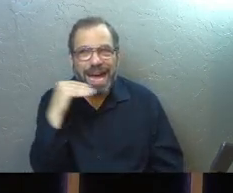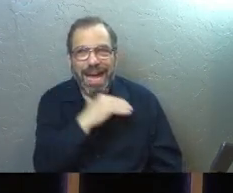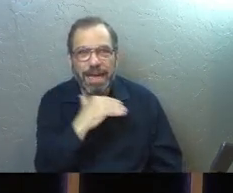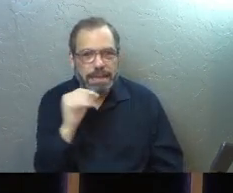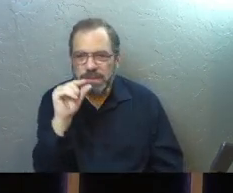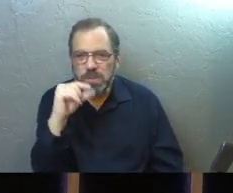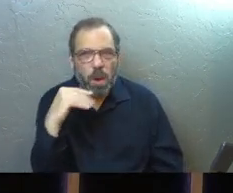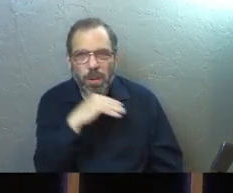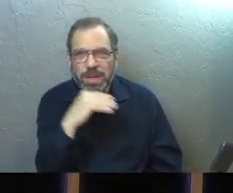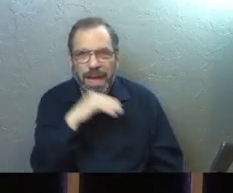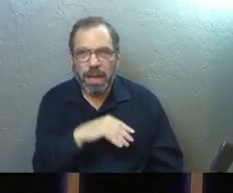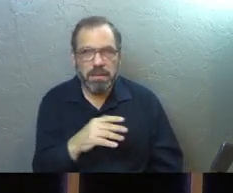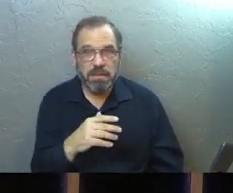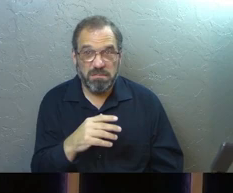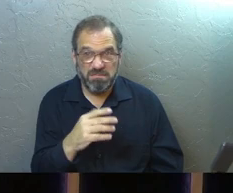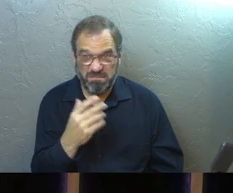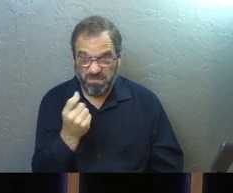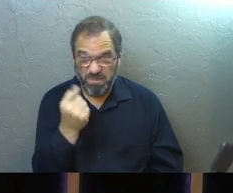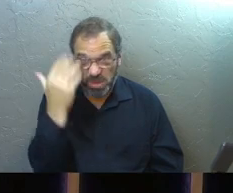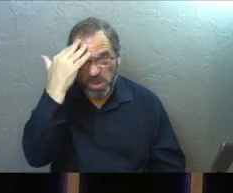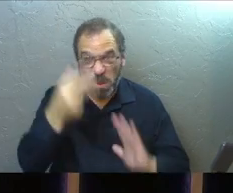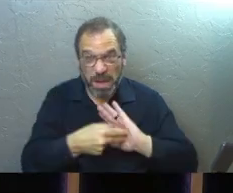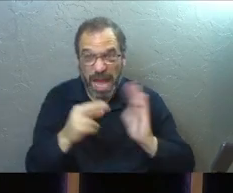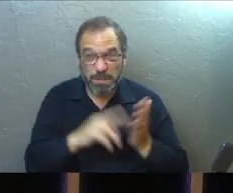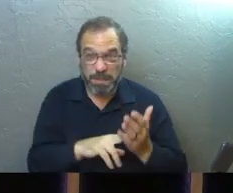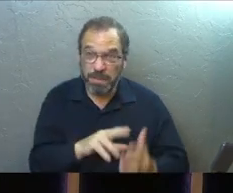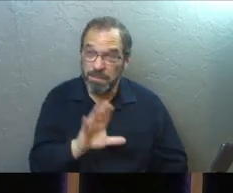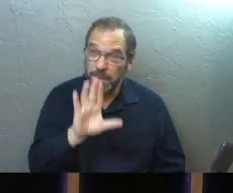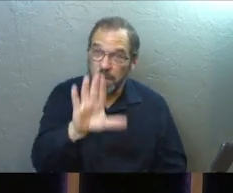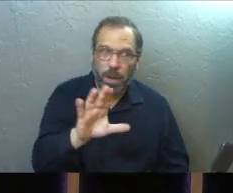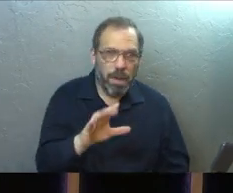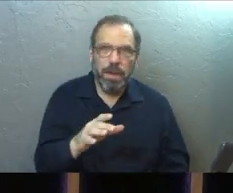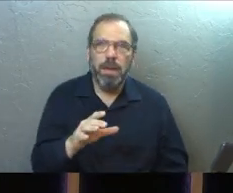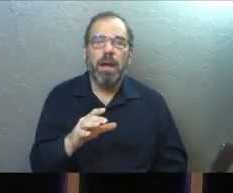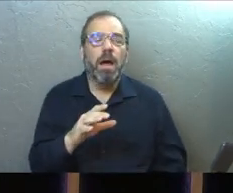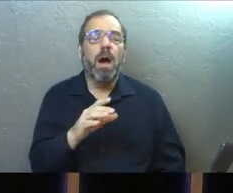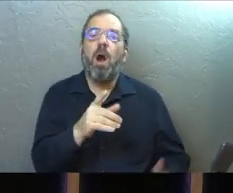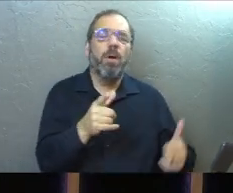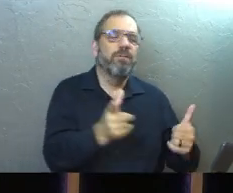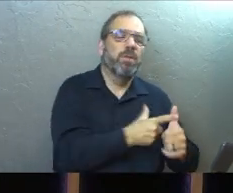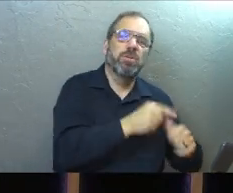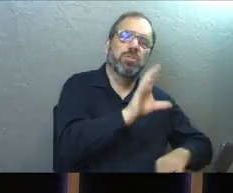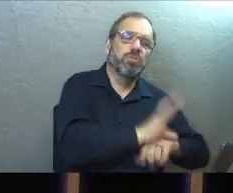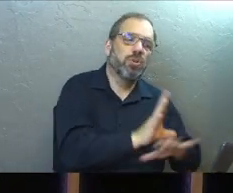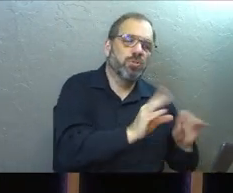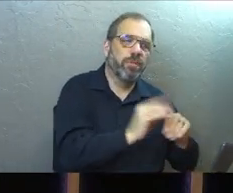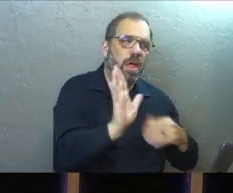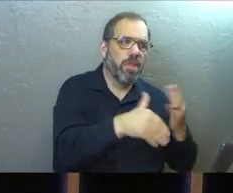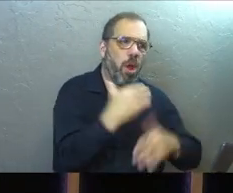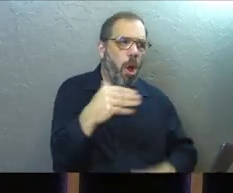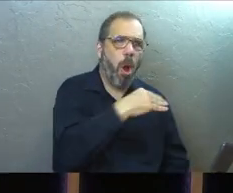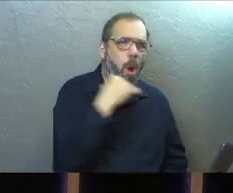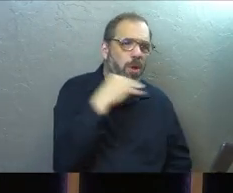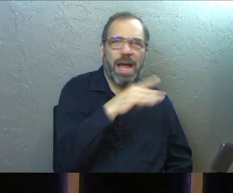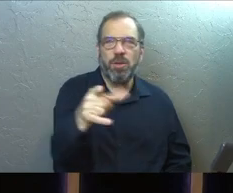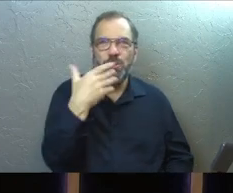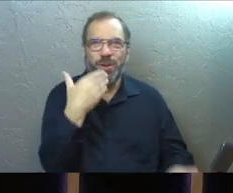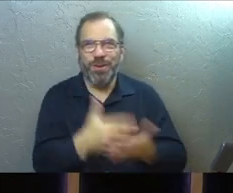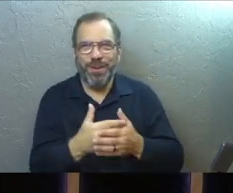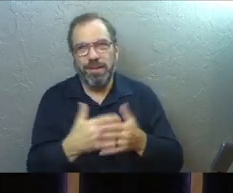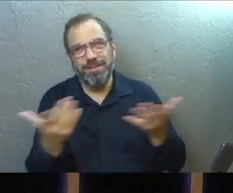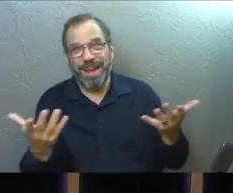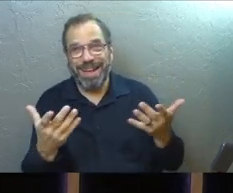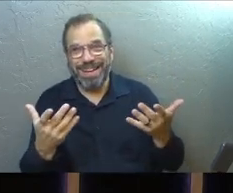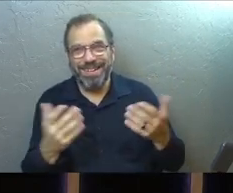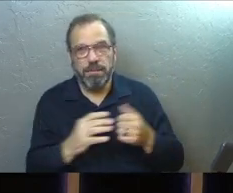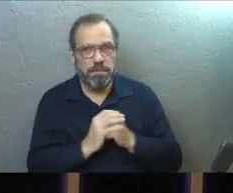small lies. Can we relate to this? This is just first service. They're the liars. You guys are all good. We can relate to this,